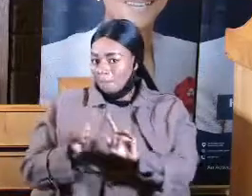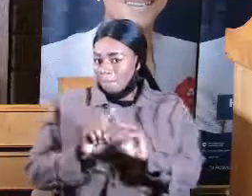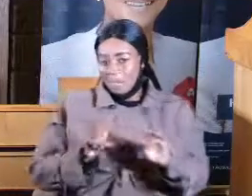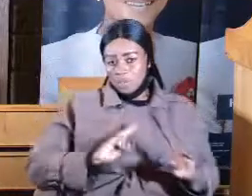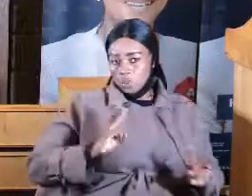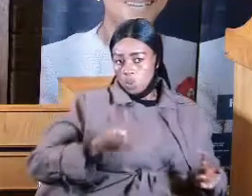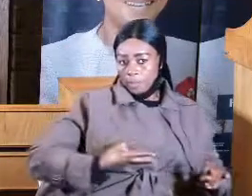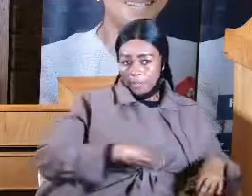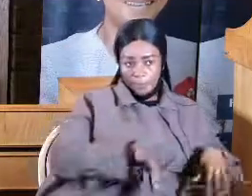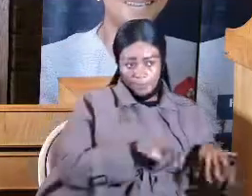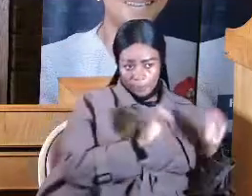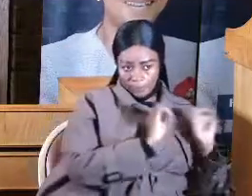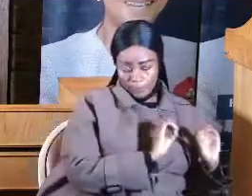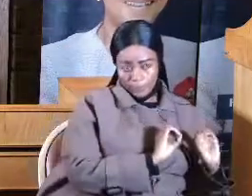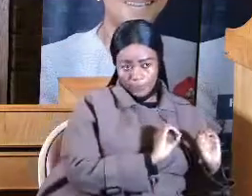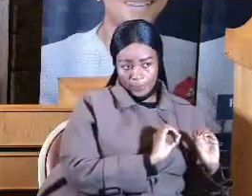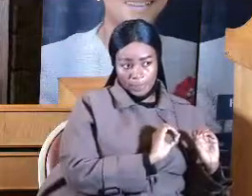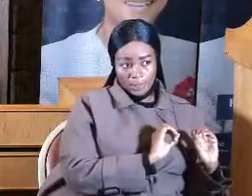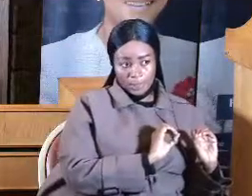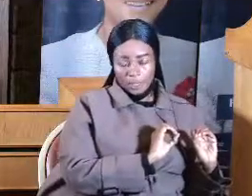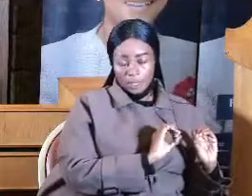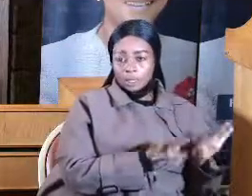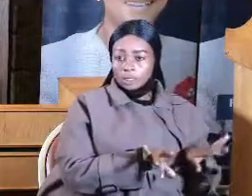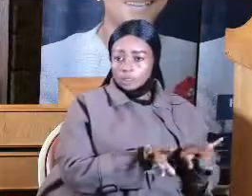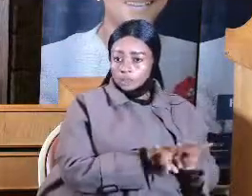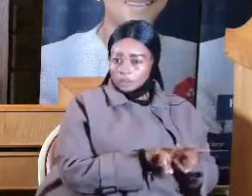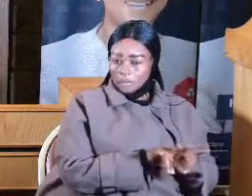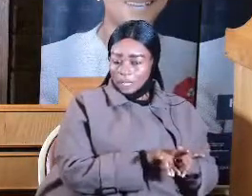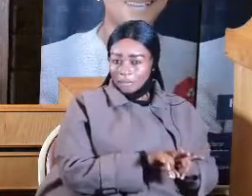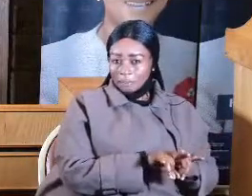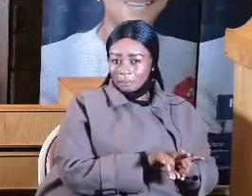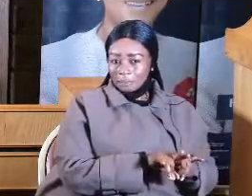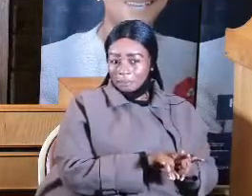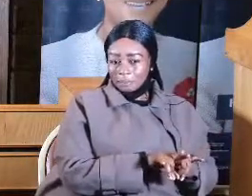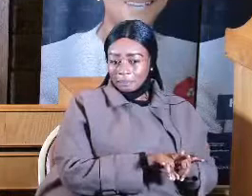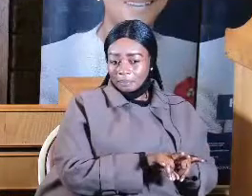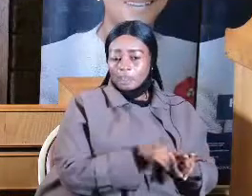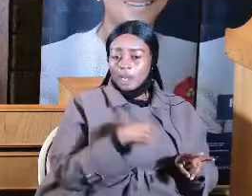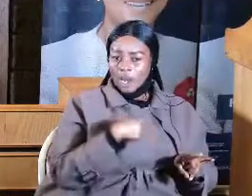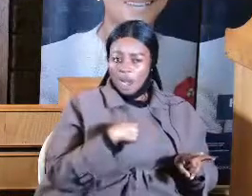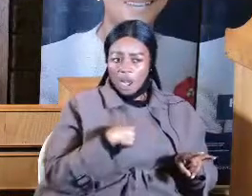women. So with me here, I've got,